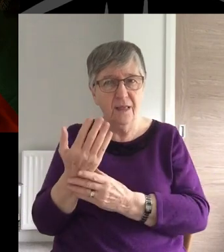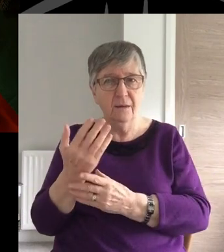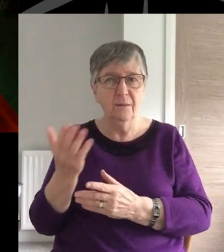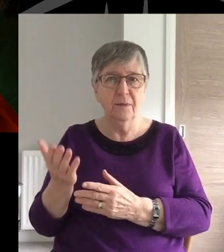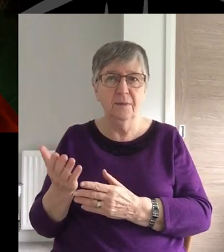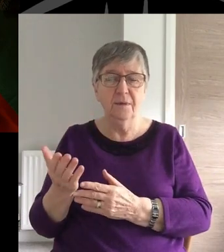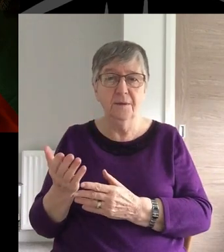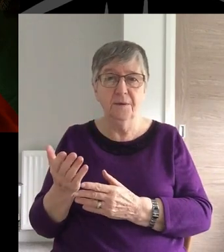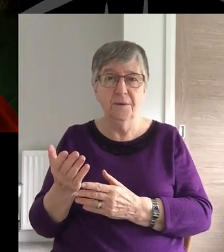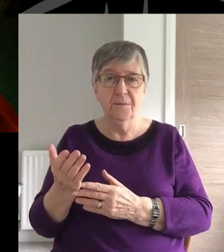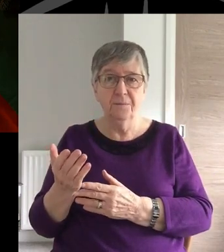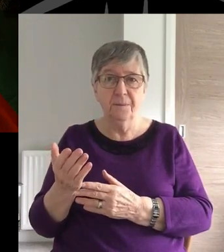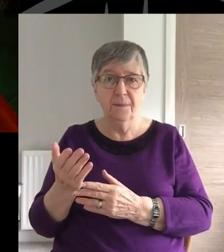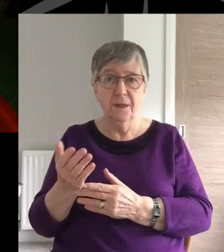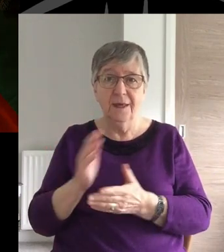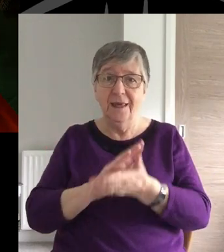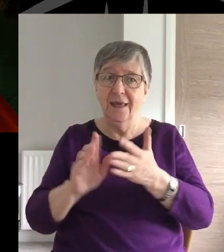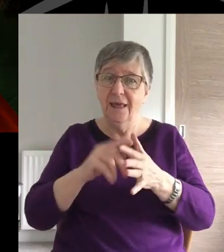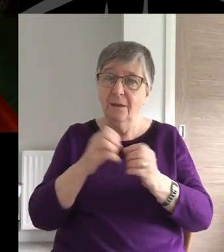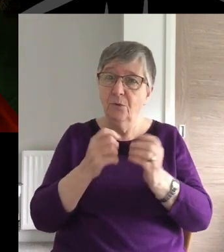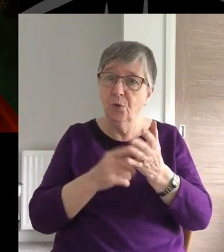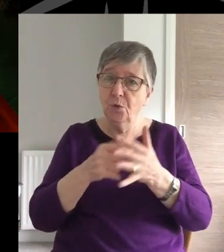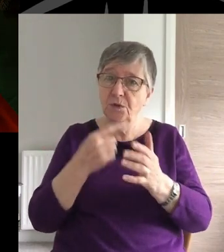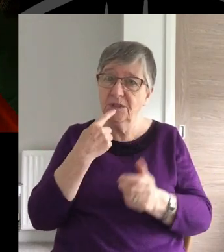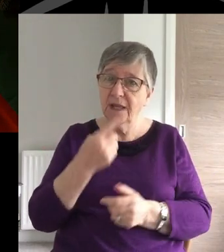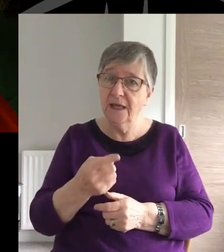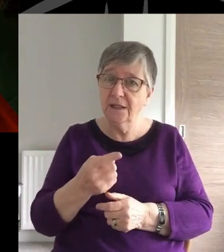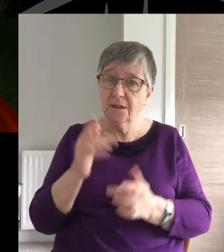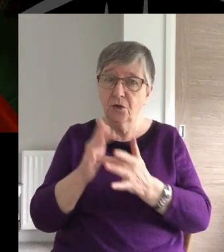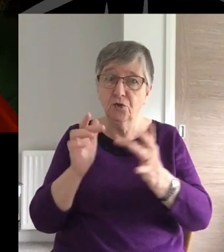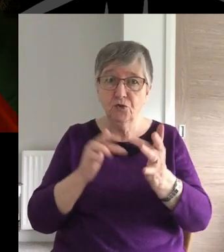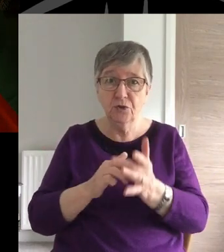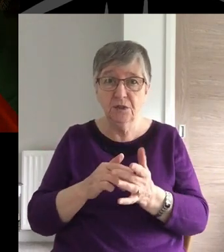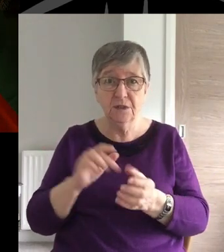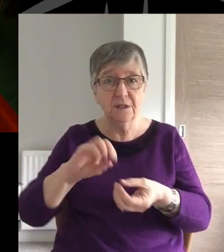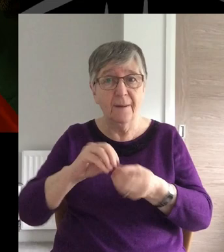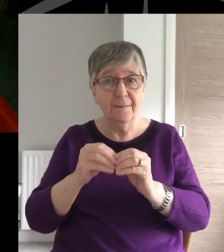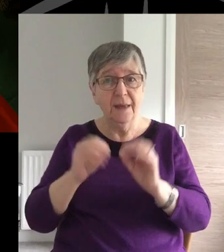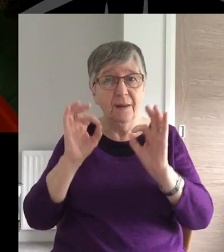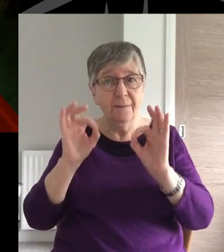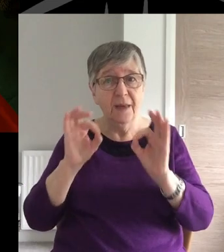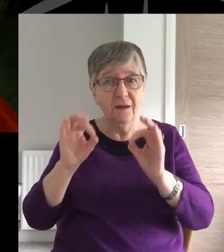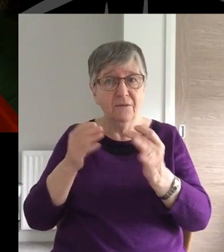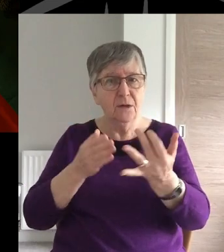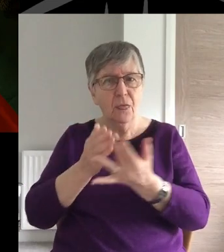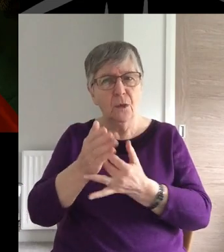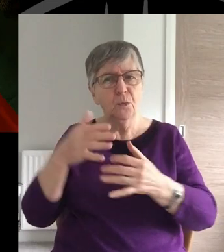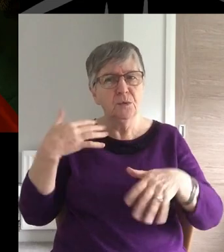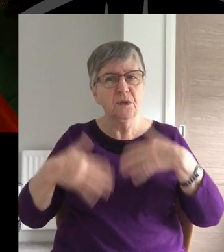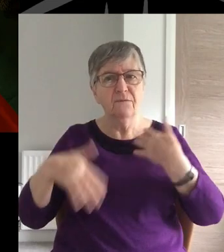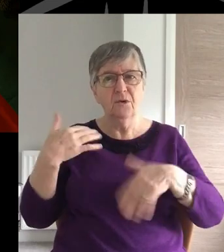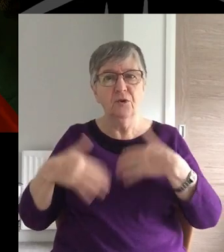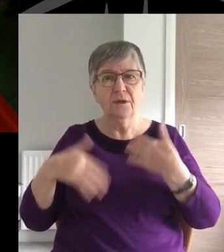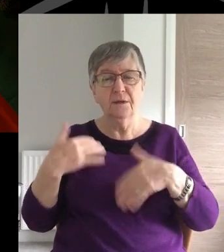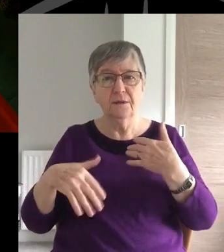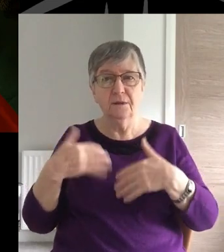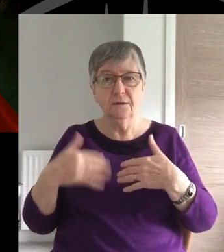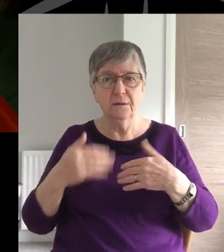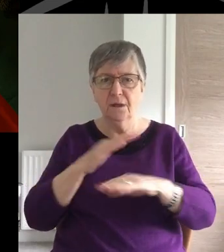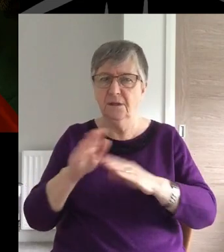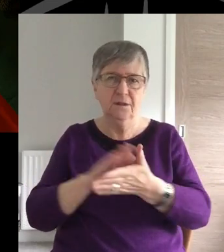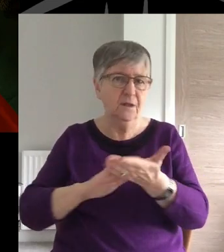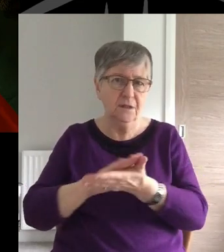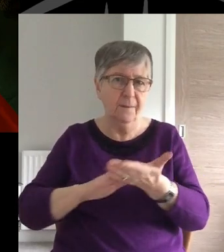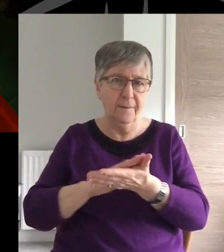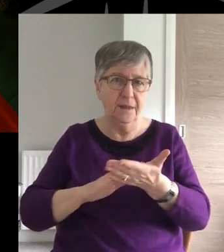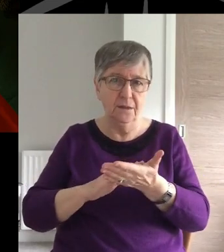2. The writer to the Hebrews talks, verse 10, about Jesus being made perfect through his suffering. Now,